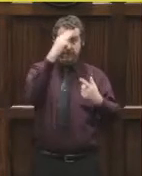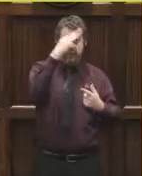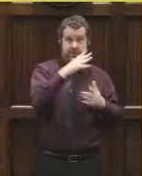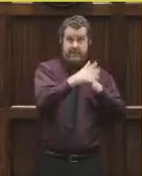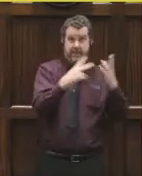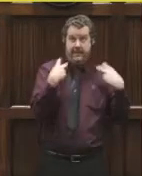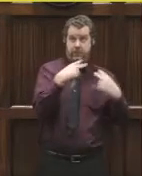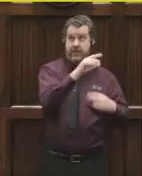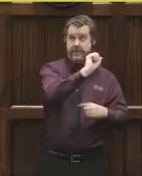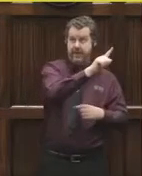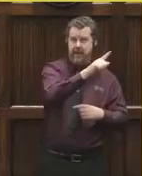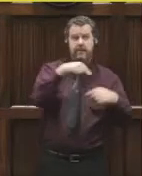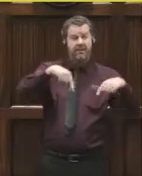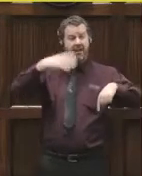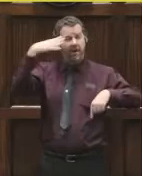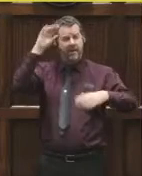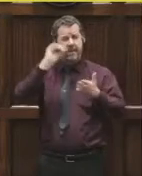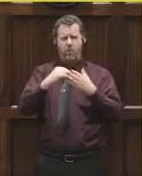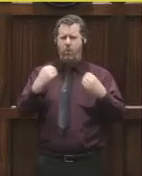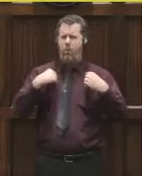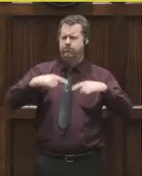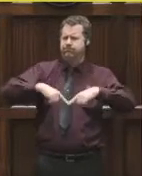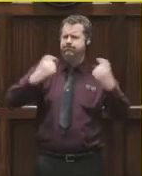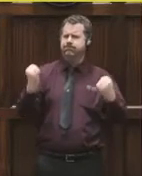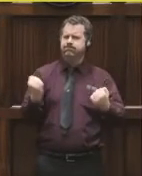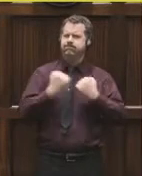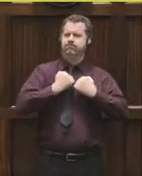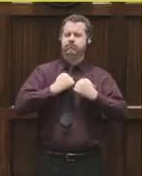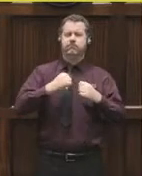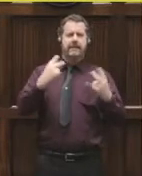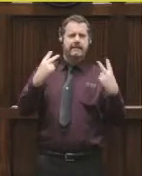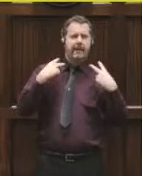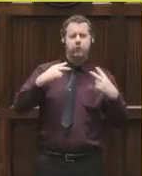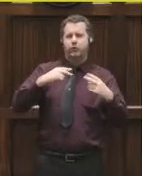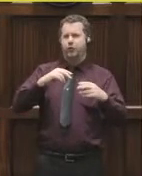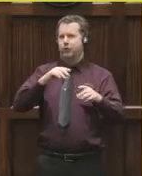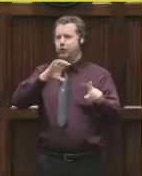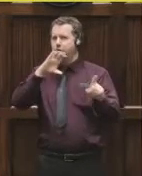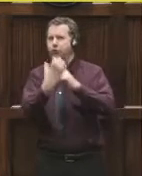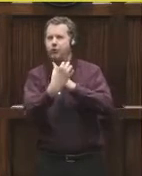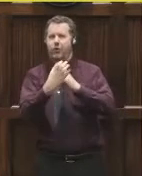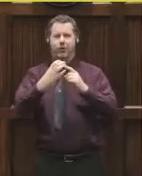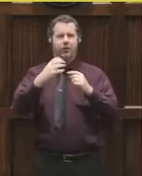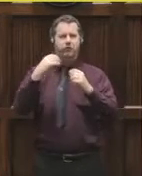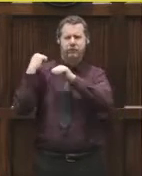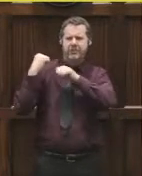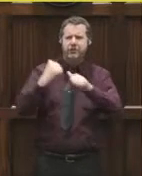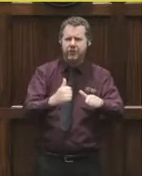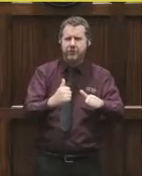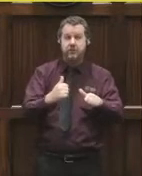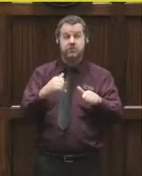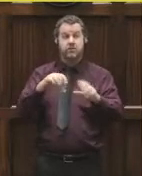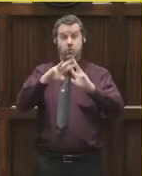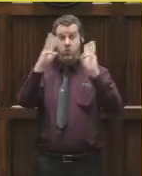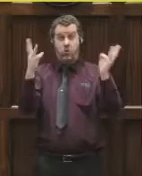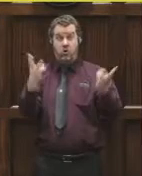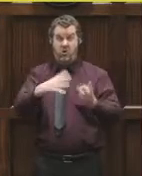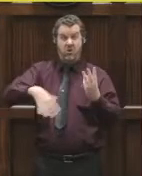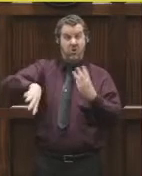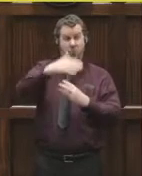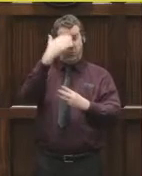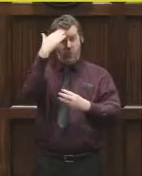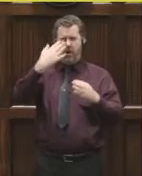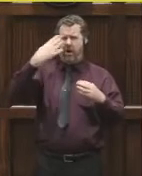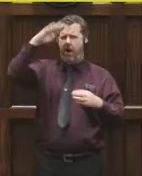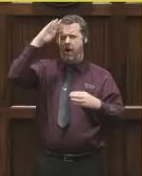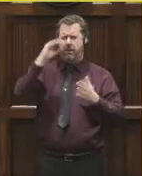have our own unique language, culture and traditions. That is recognised all over the world, so I cannot see why